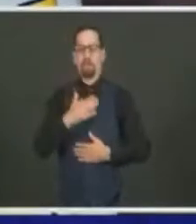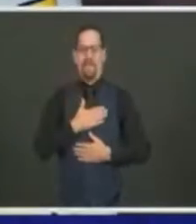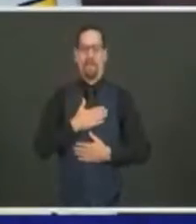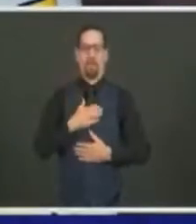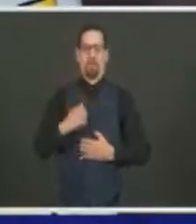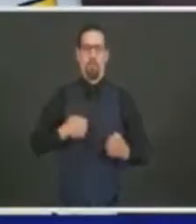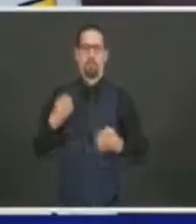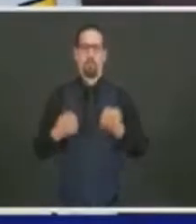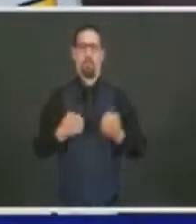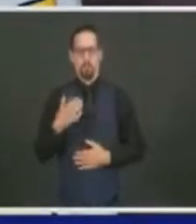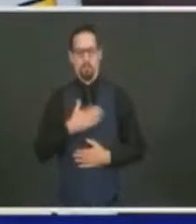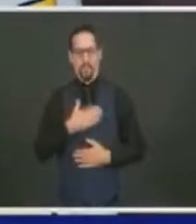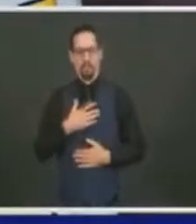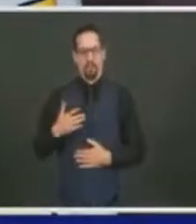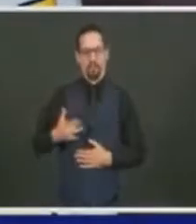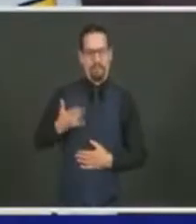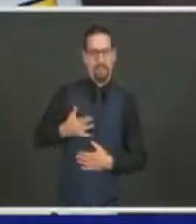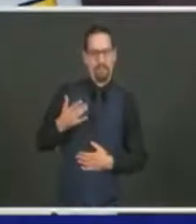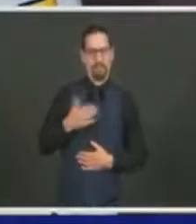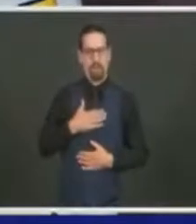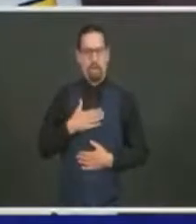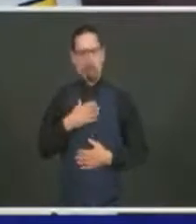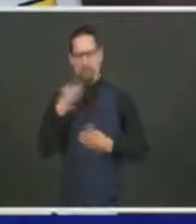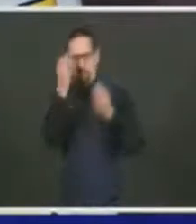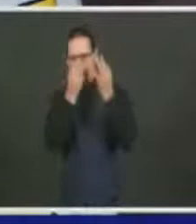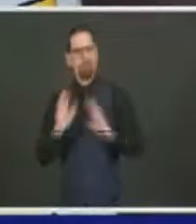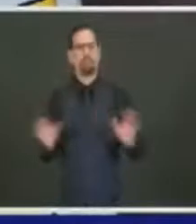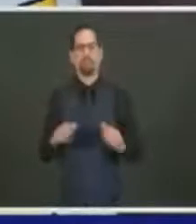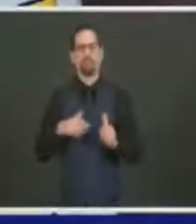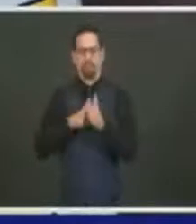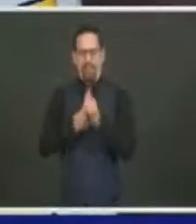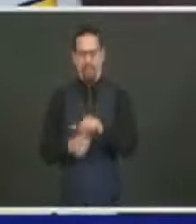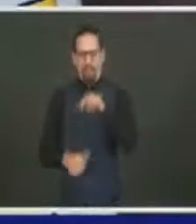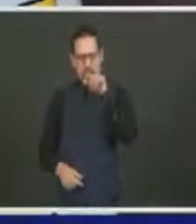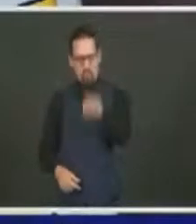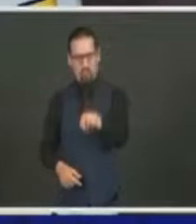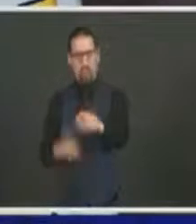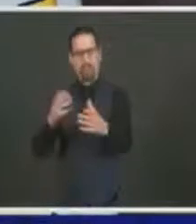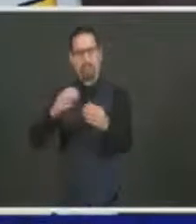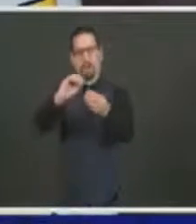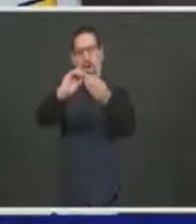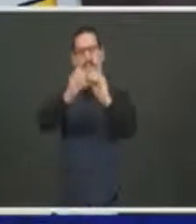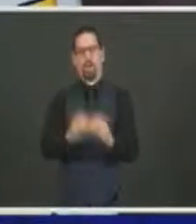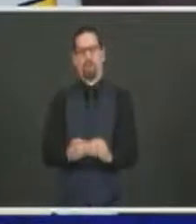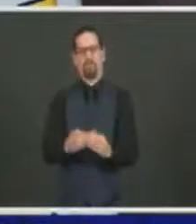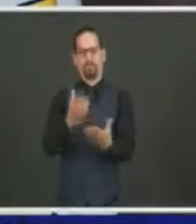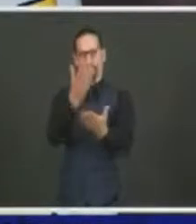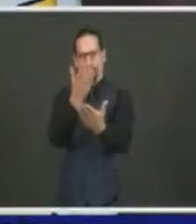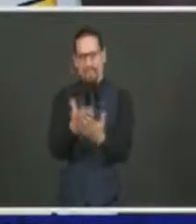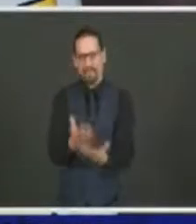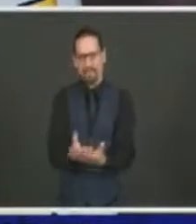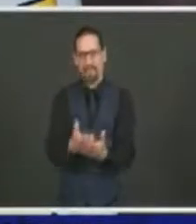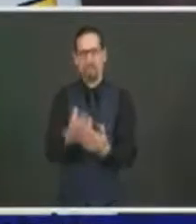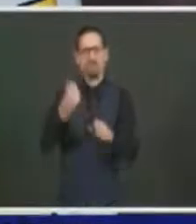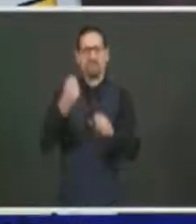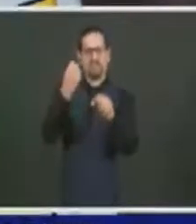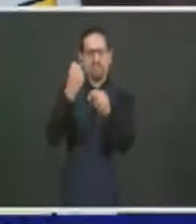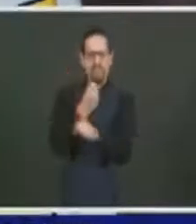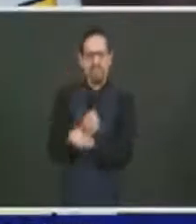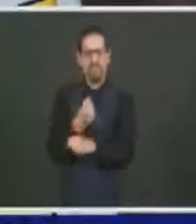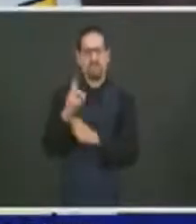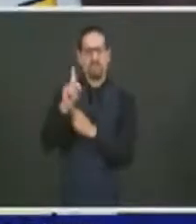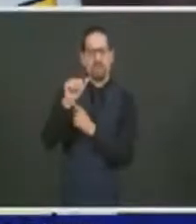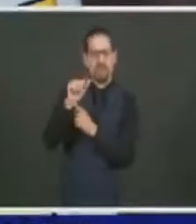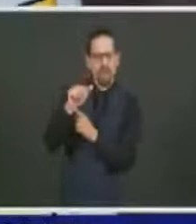Also, we're in good shape. We've invested massively in our testing and contact tracing, and so we're going to rely on that now. And I'm going to be back